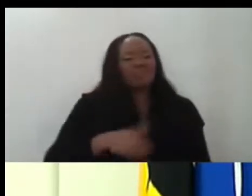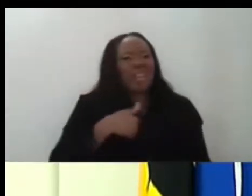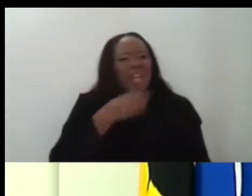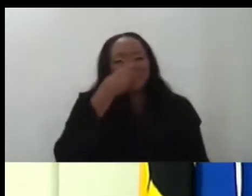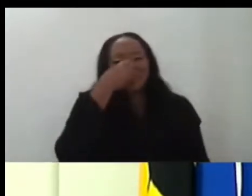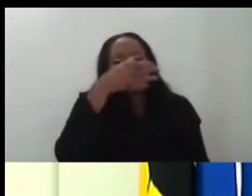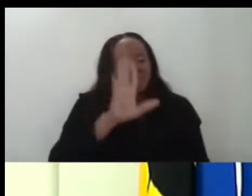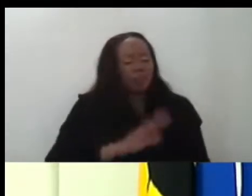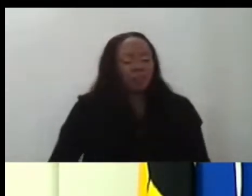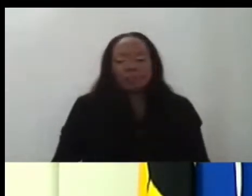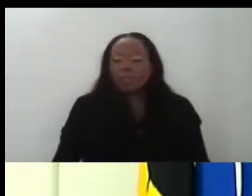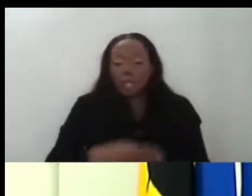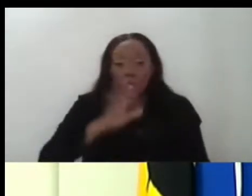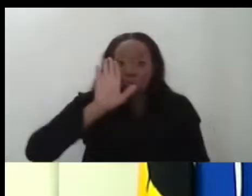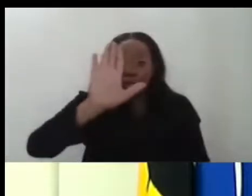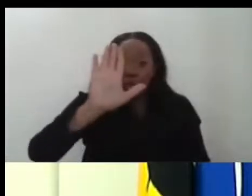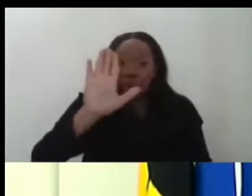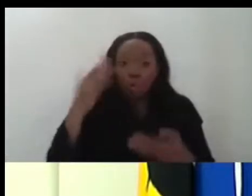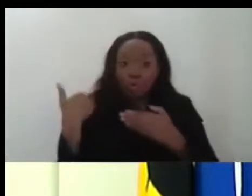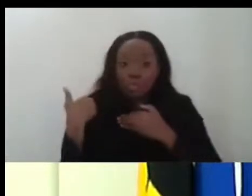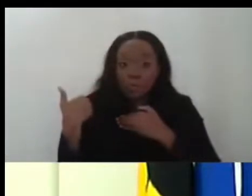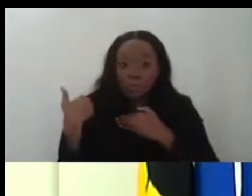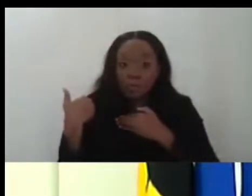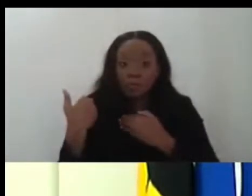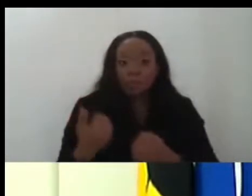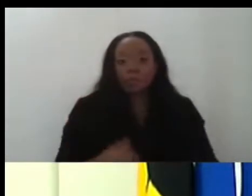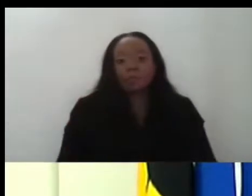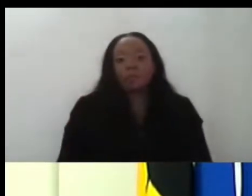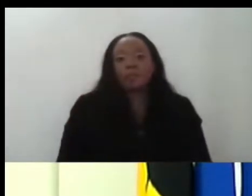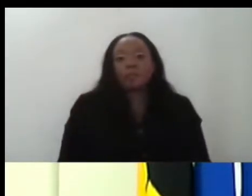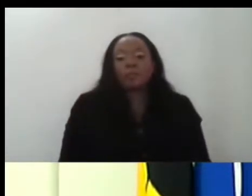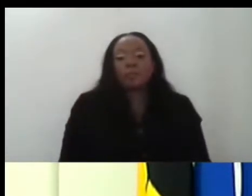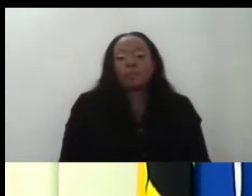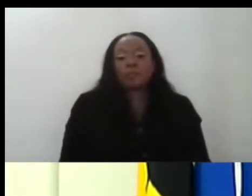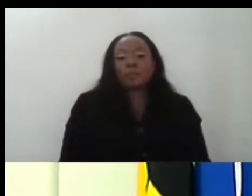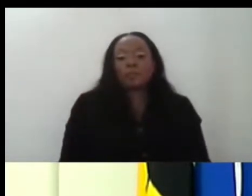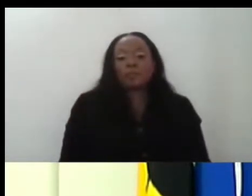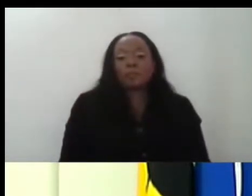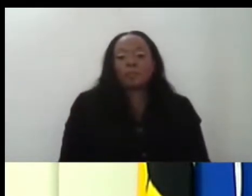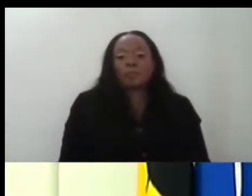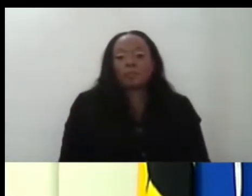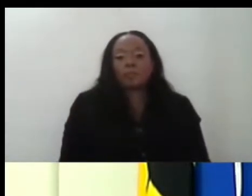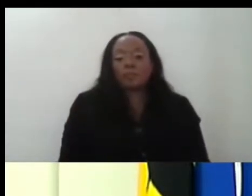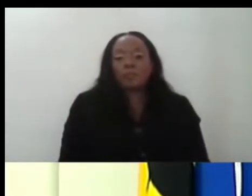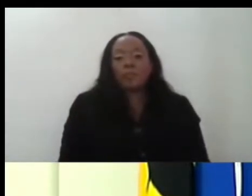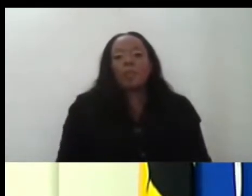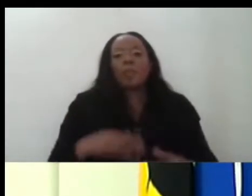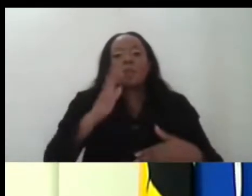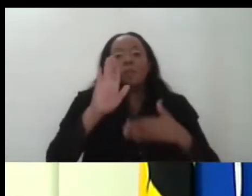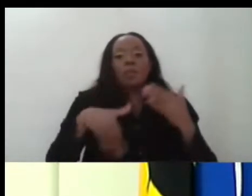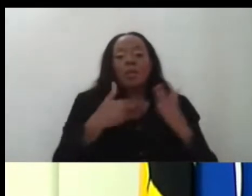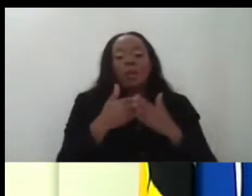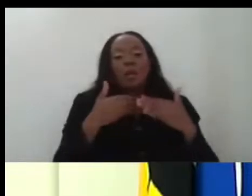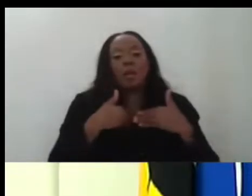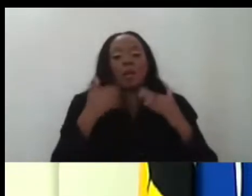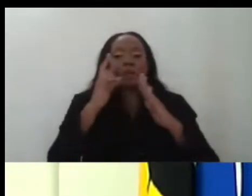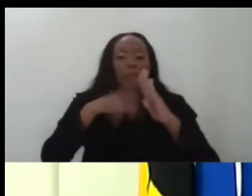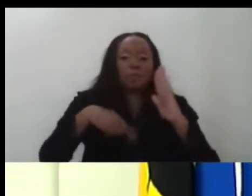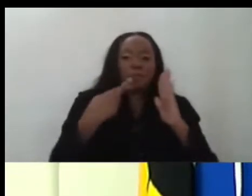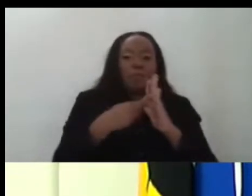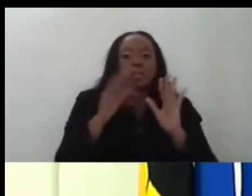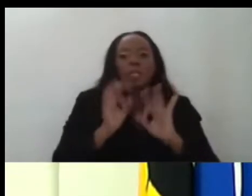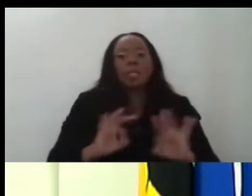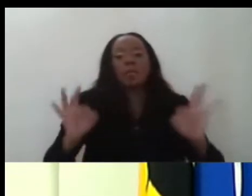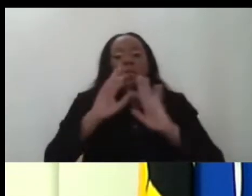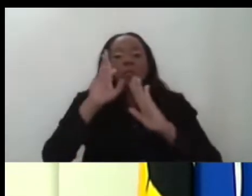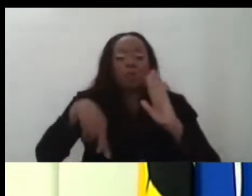you. We all have a role to play. We all have the power to act. Let us all